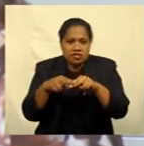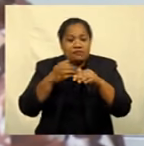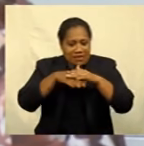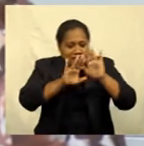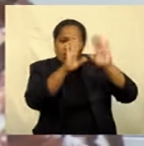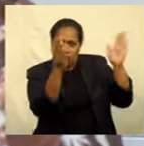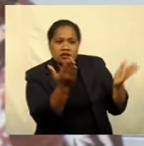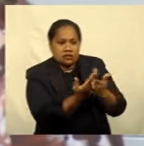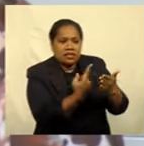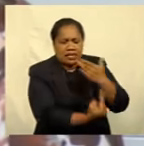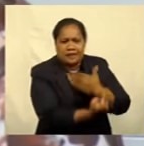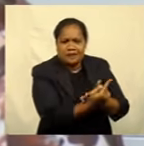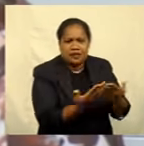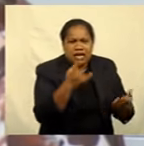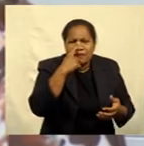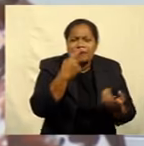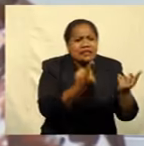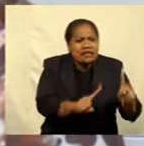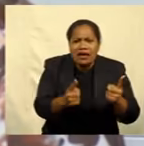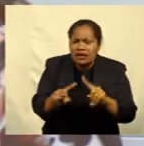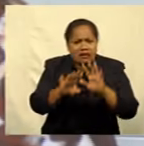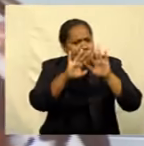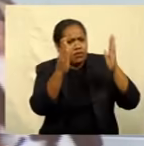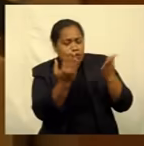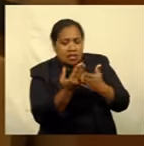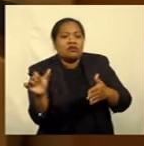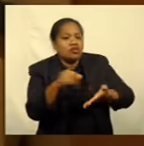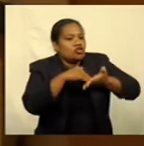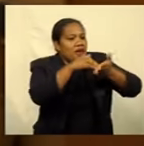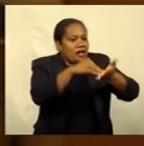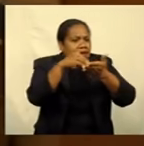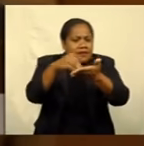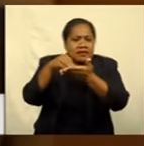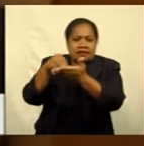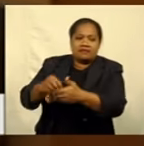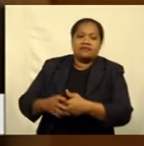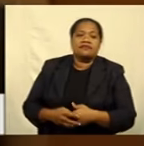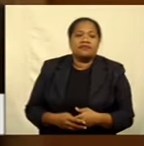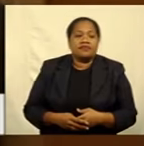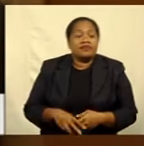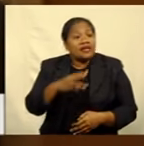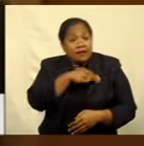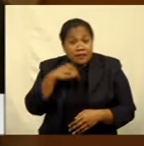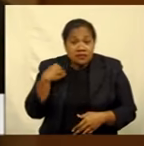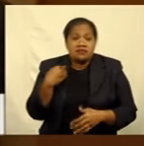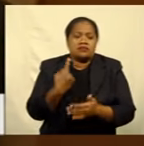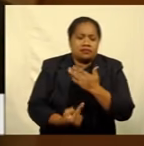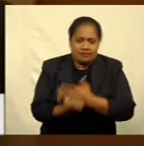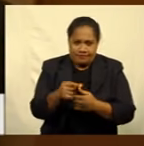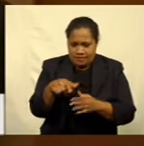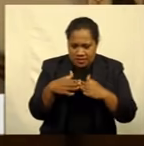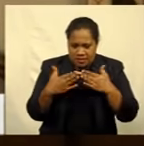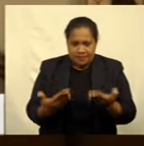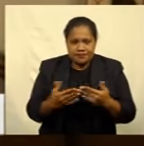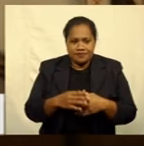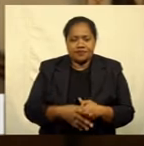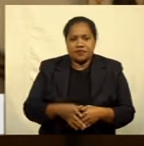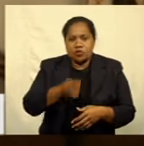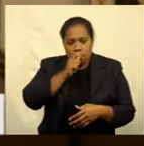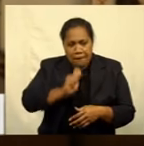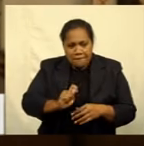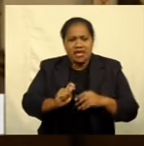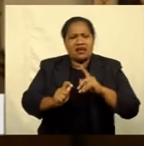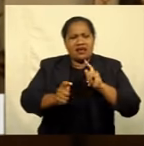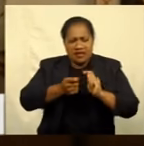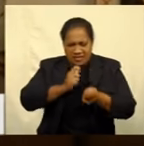world. People are dying all over the world. We should be helping them. The ministry is taken fire with claims that swabbing and testing services